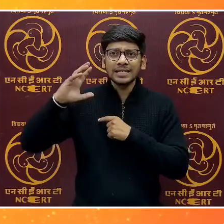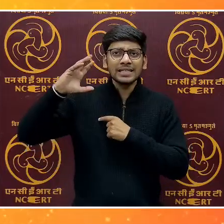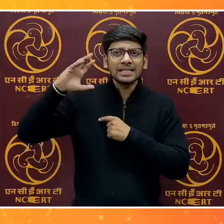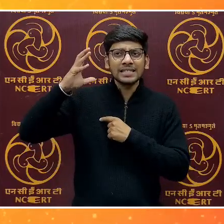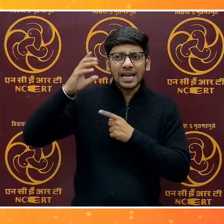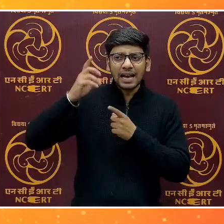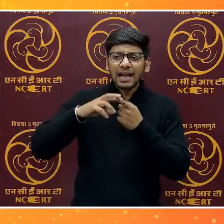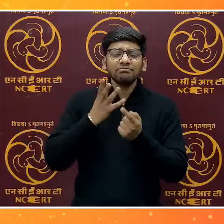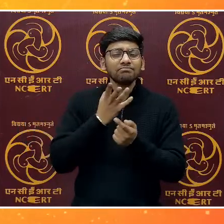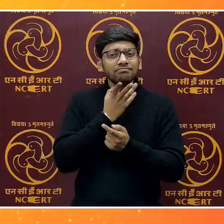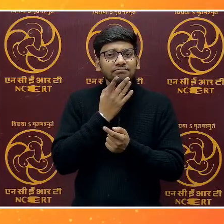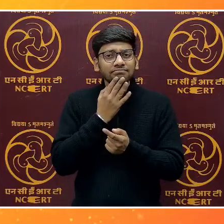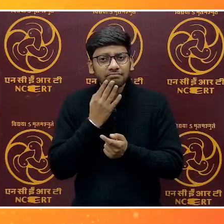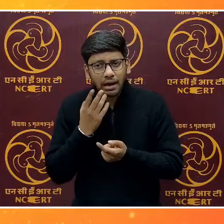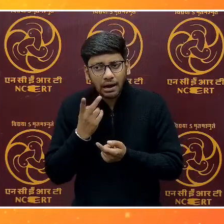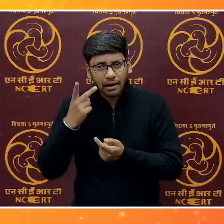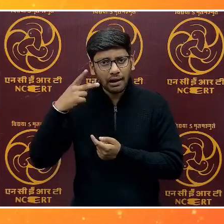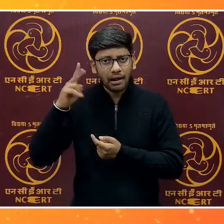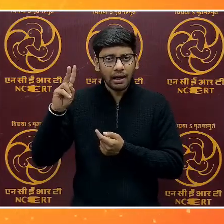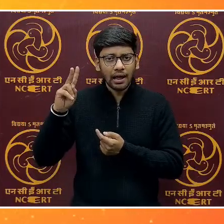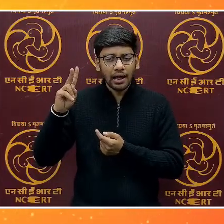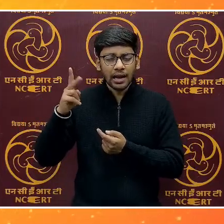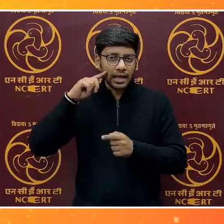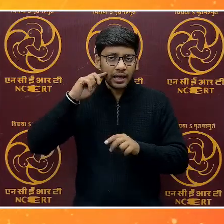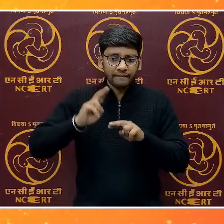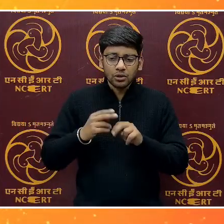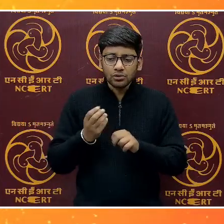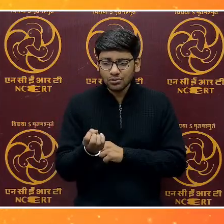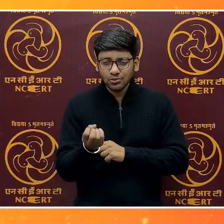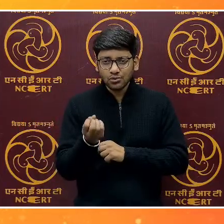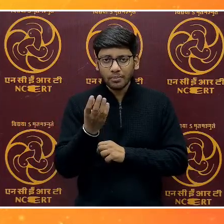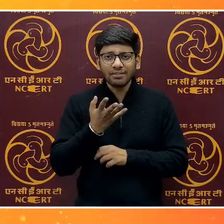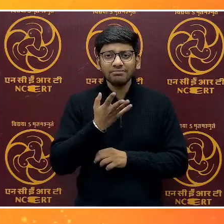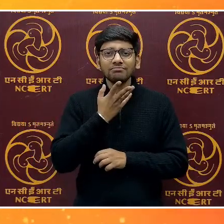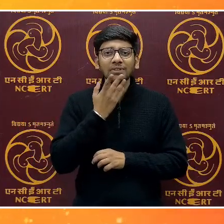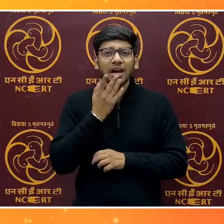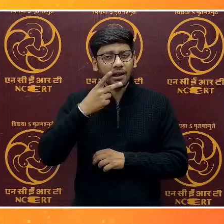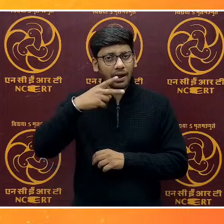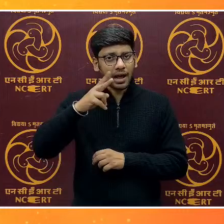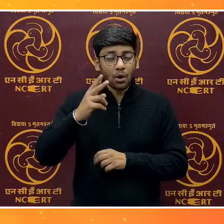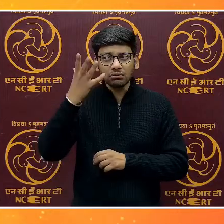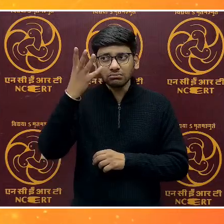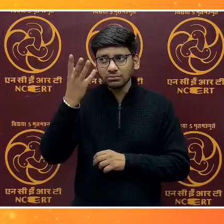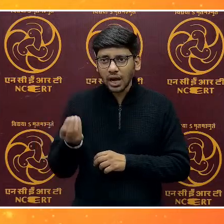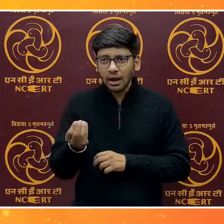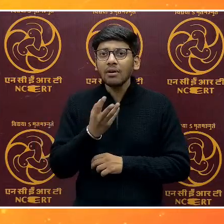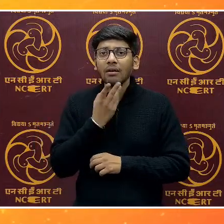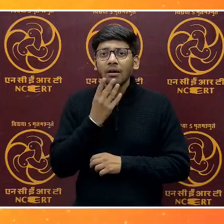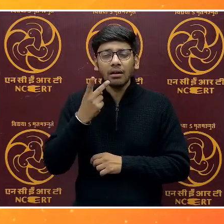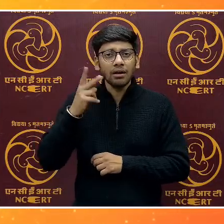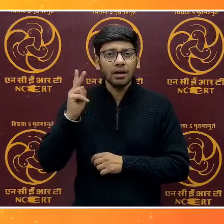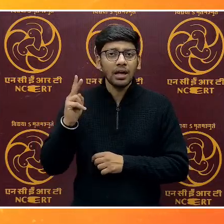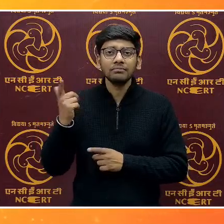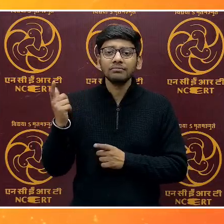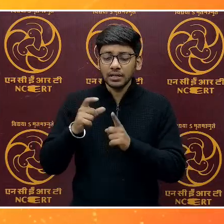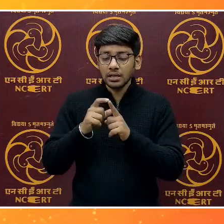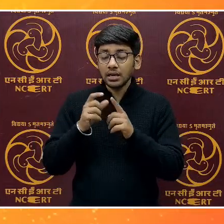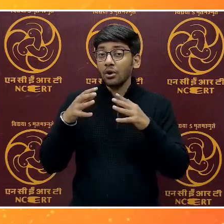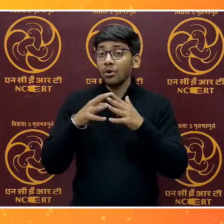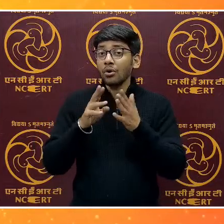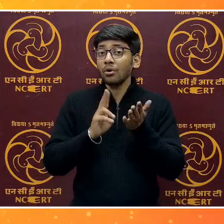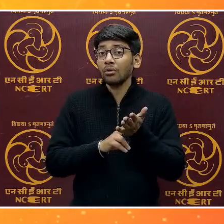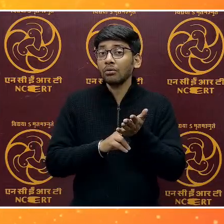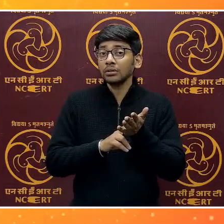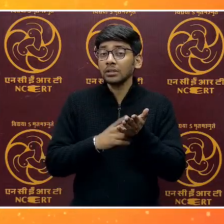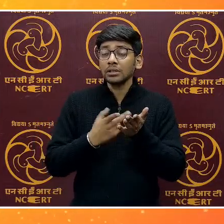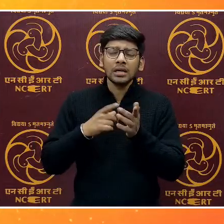color in dawn and different in the afternoon? Oh yes, even I have wondered, different at dawn, different in the noon and totally different